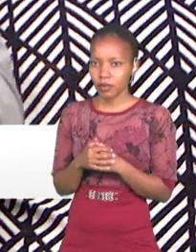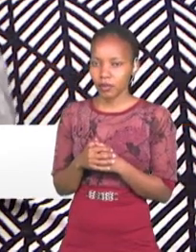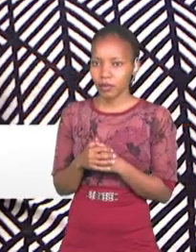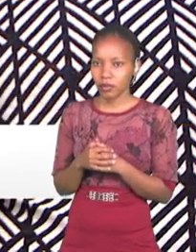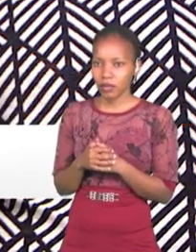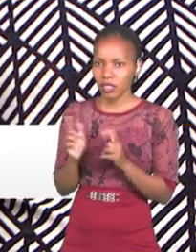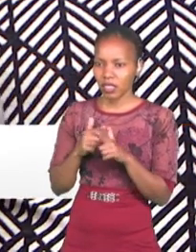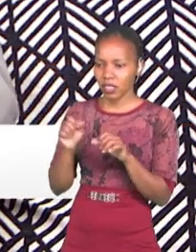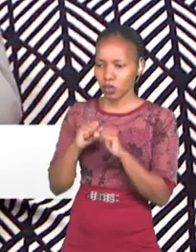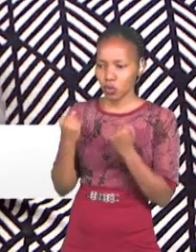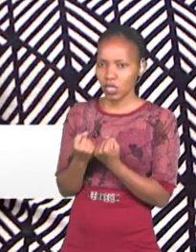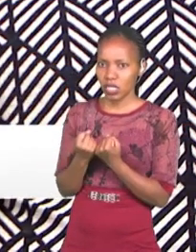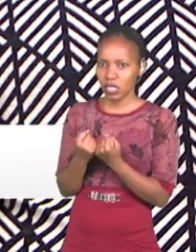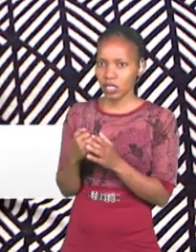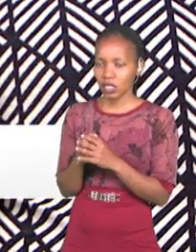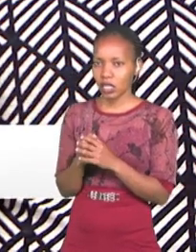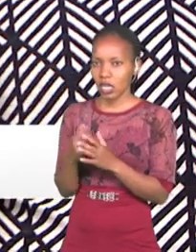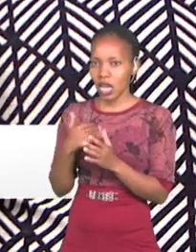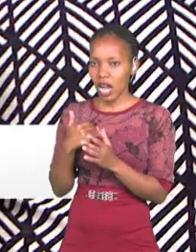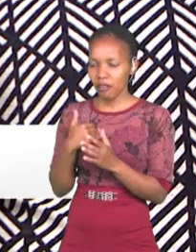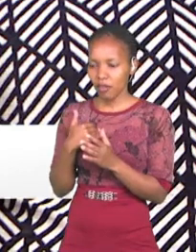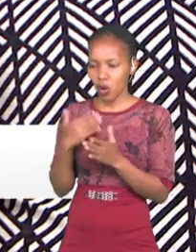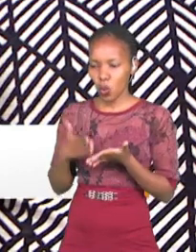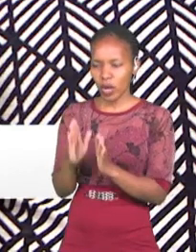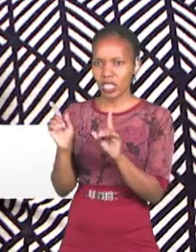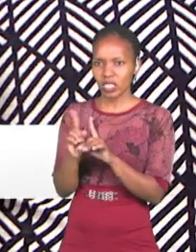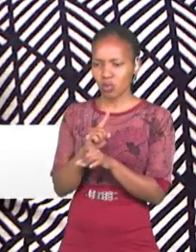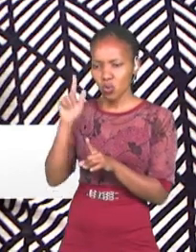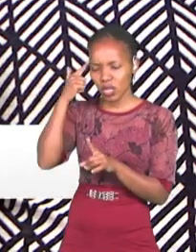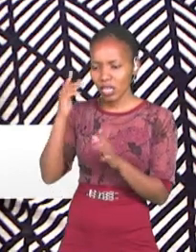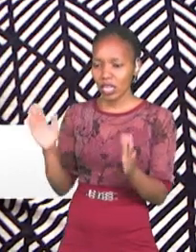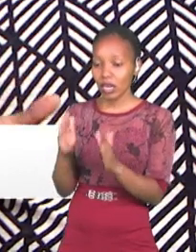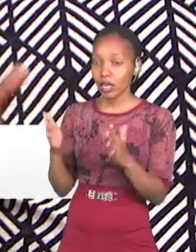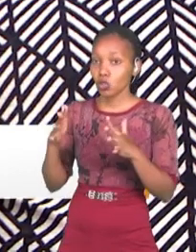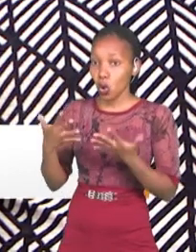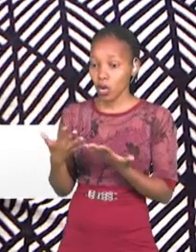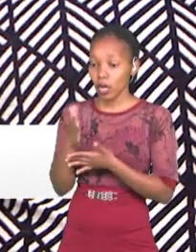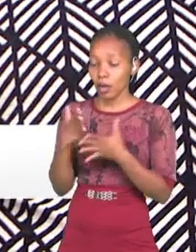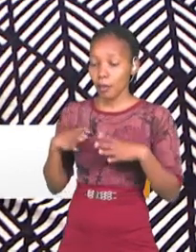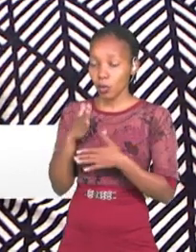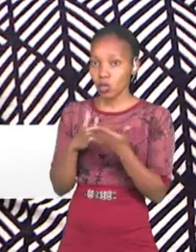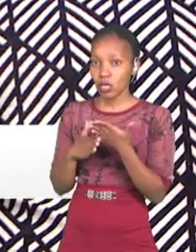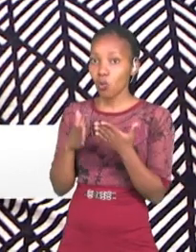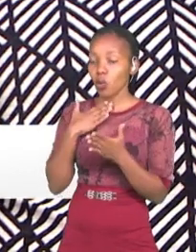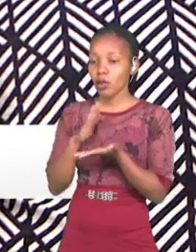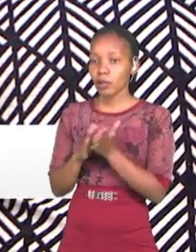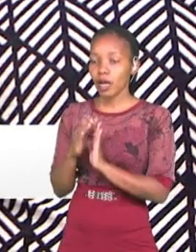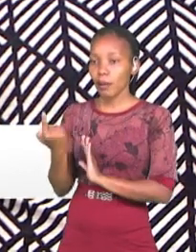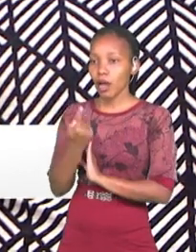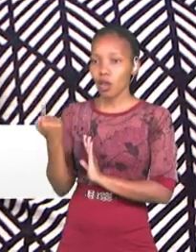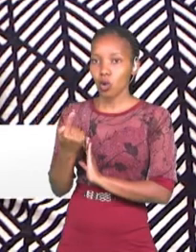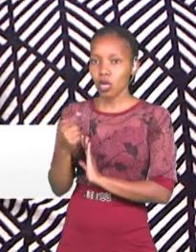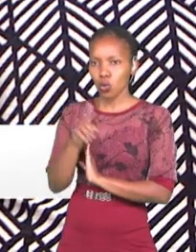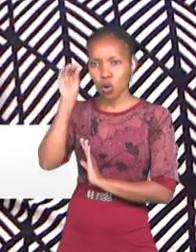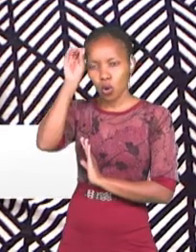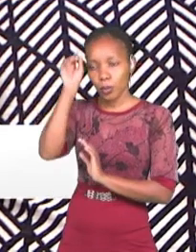The societal audacity to come up with such moves, do you think it's being encouraged these days? Or maybe some people prefer to be alone. What's your